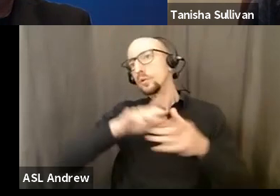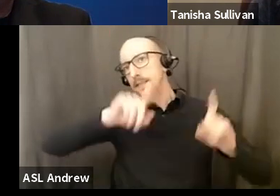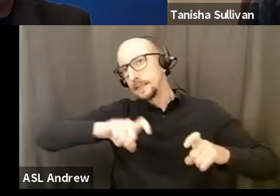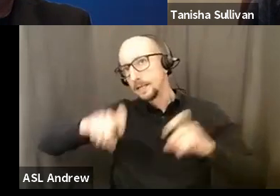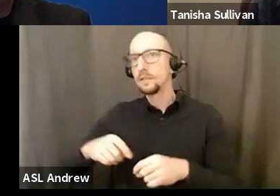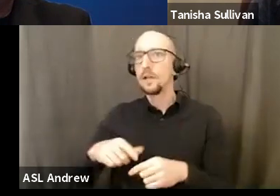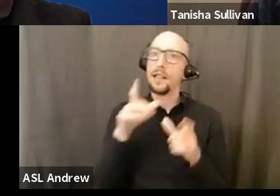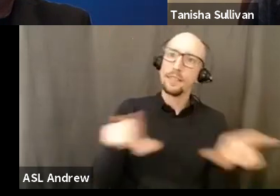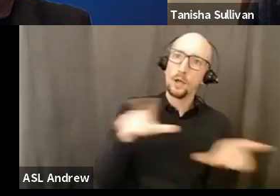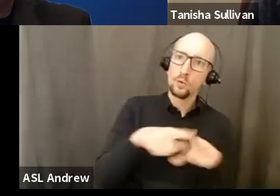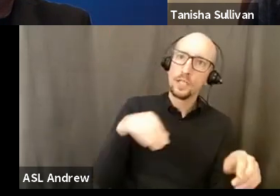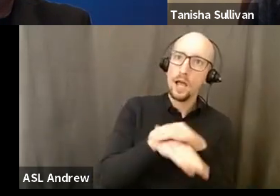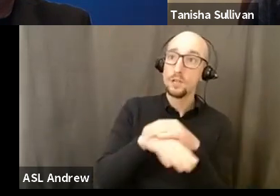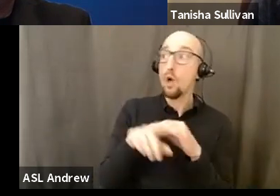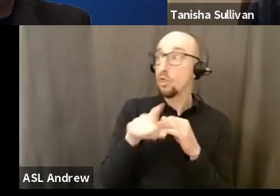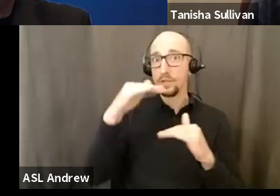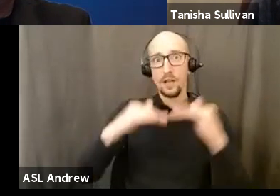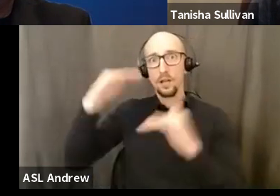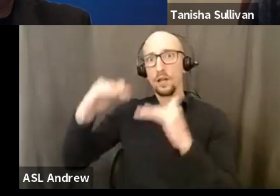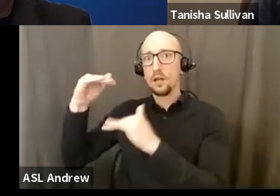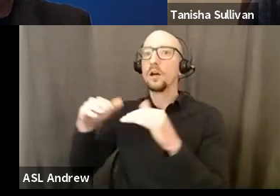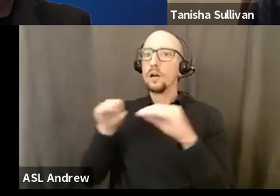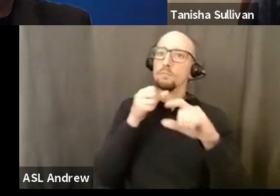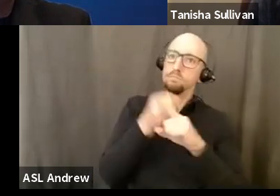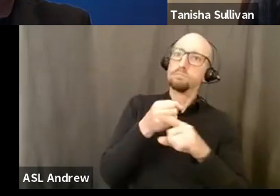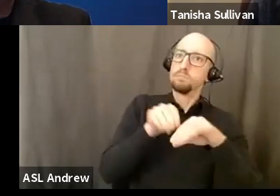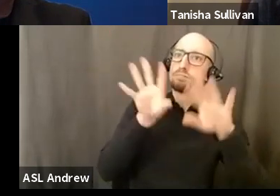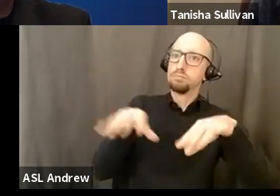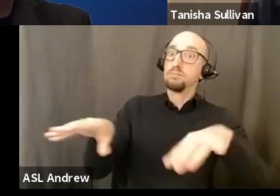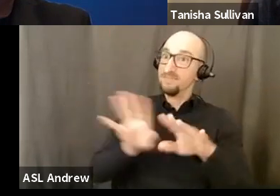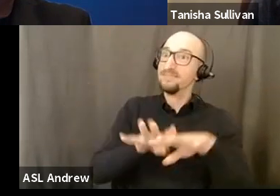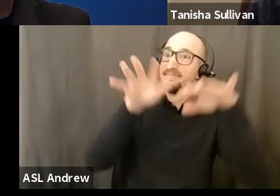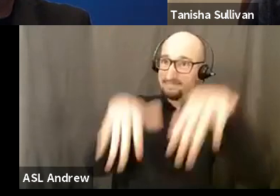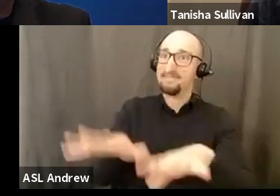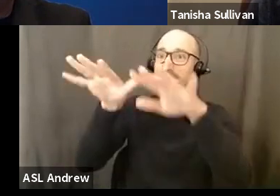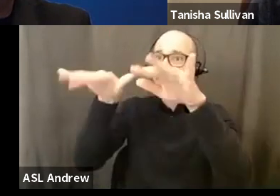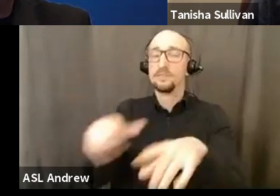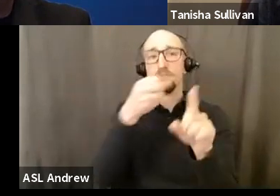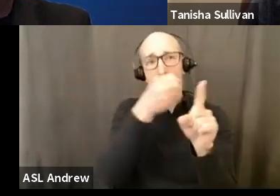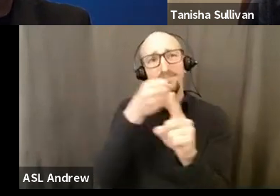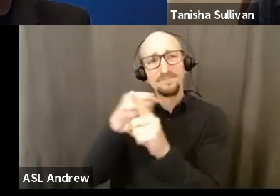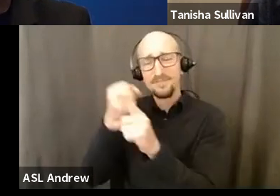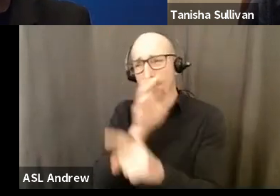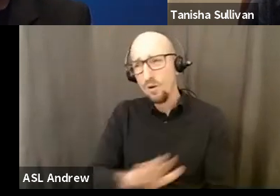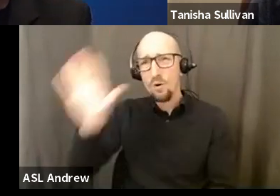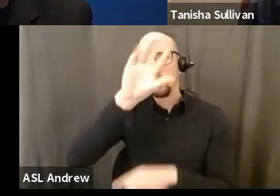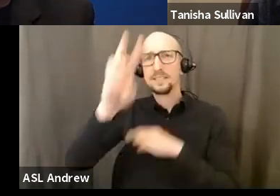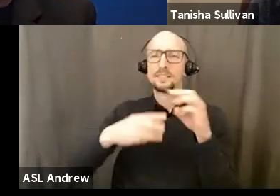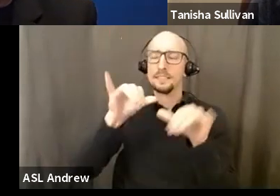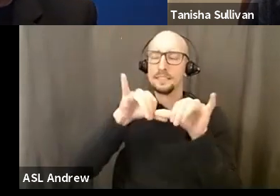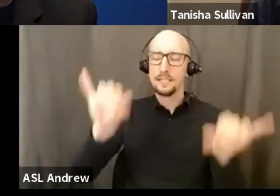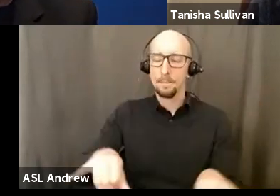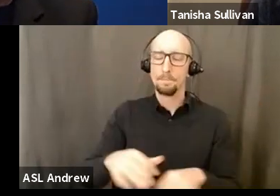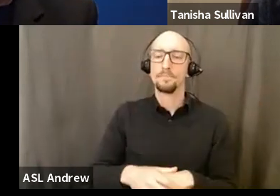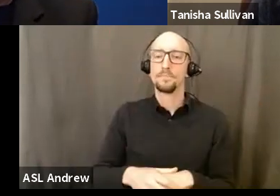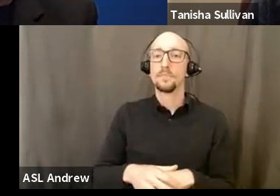The inequities you are addressing here make ripples, no waves, that extend to every corner of the system. Whether or not